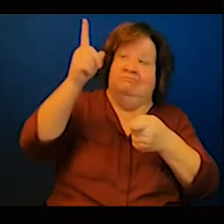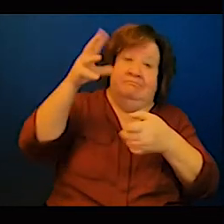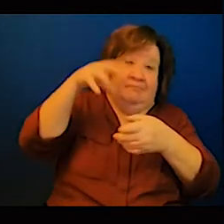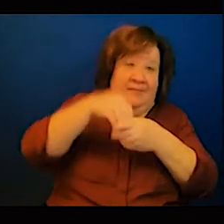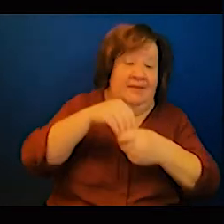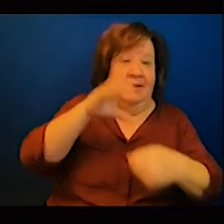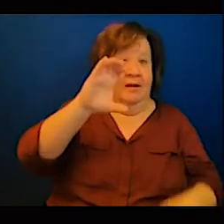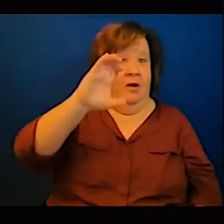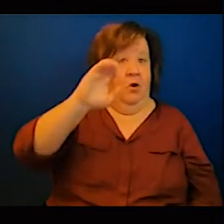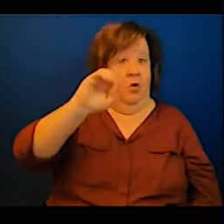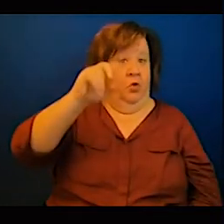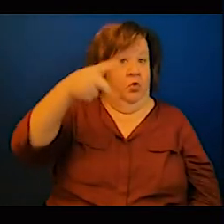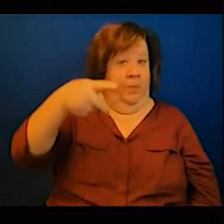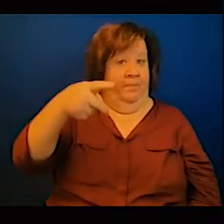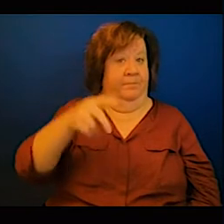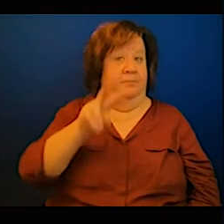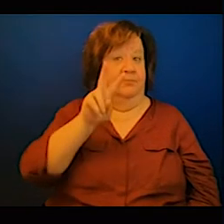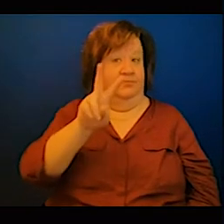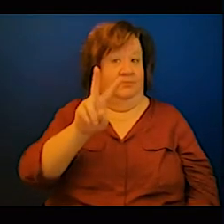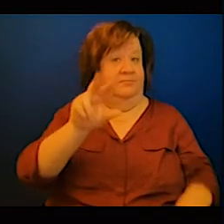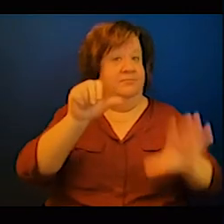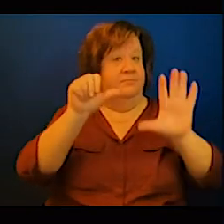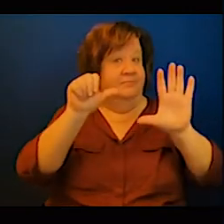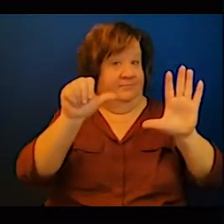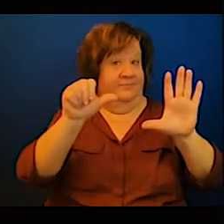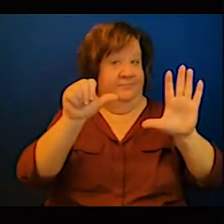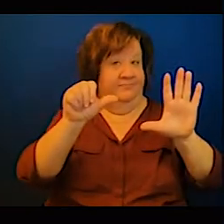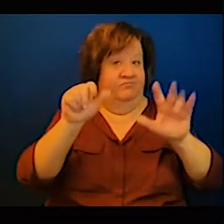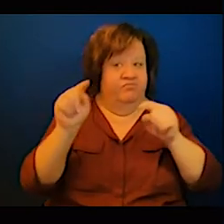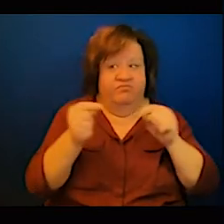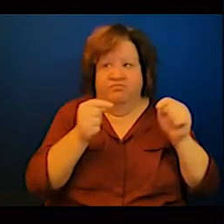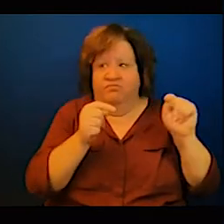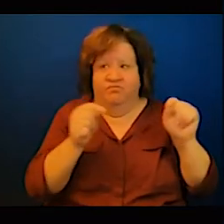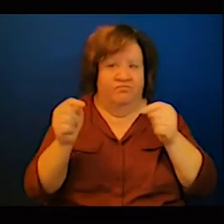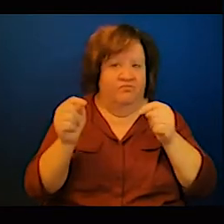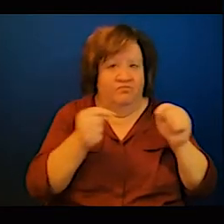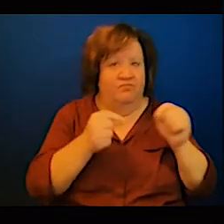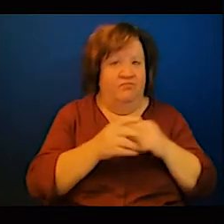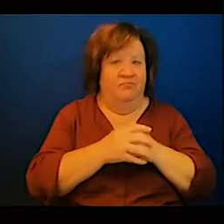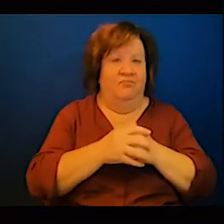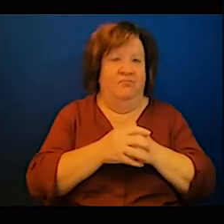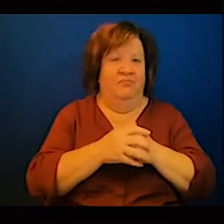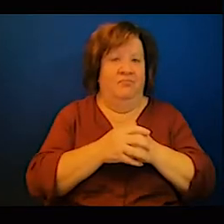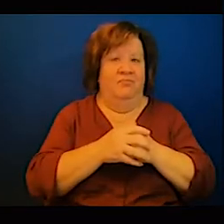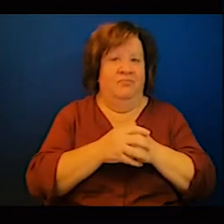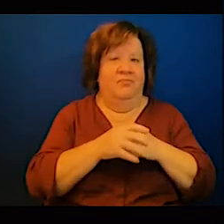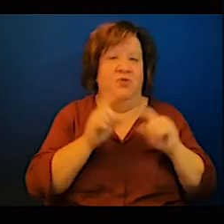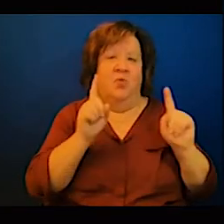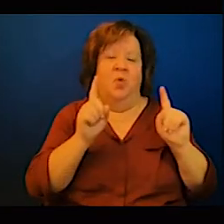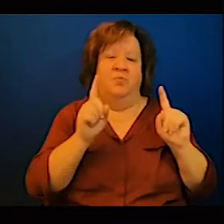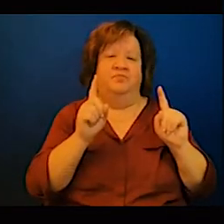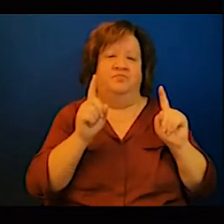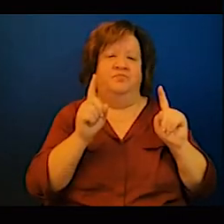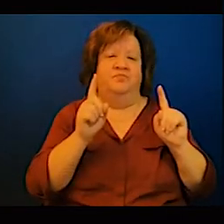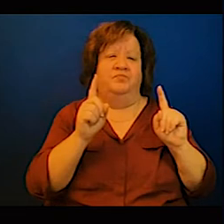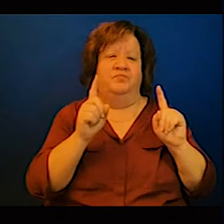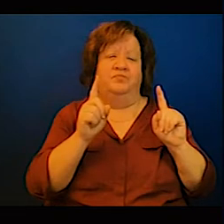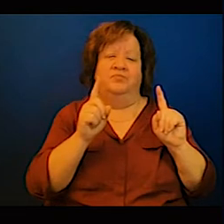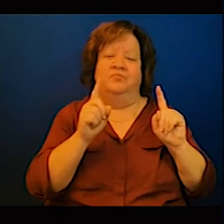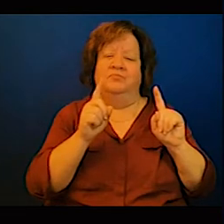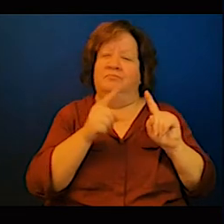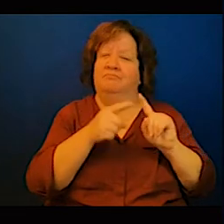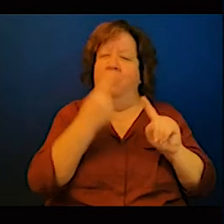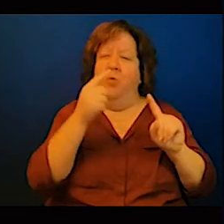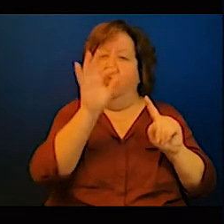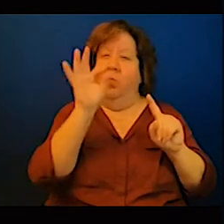assume the monies are there are veiled in this as it was put in so how is it going to be consumed